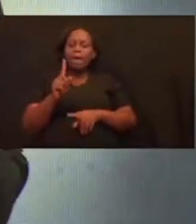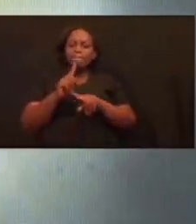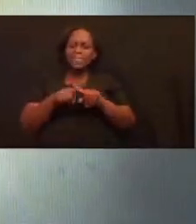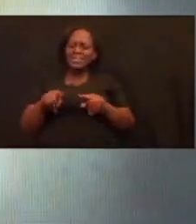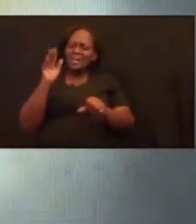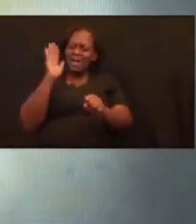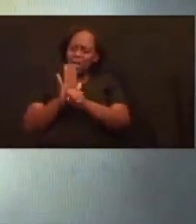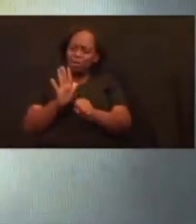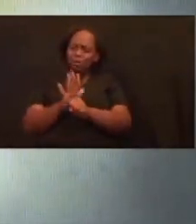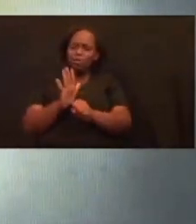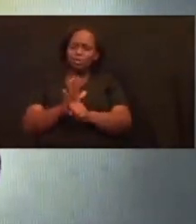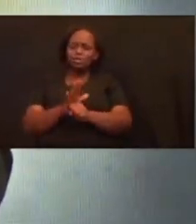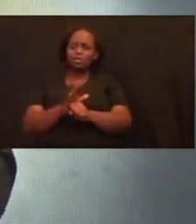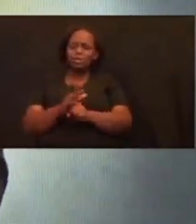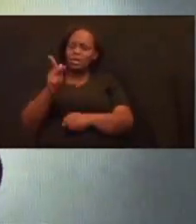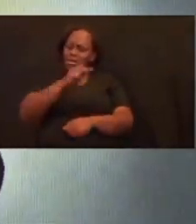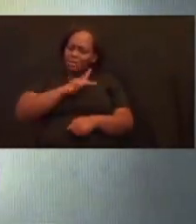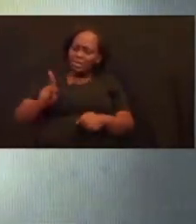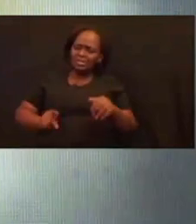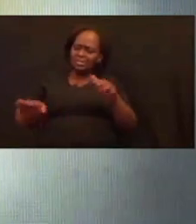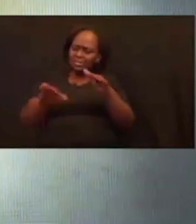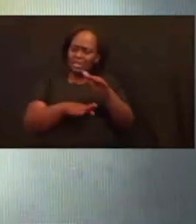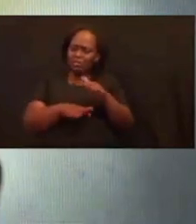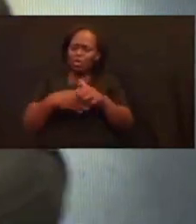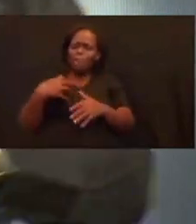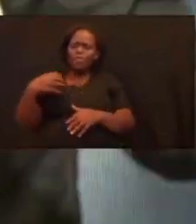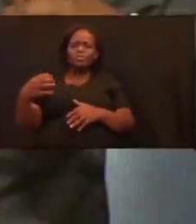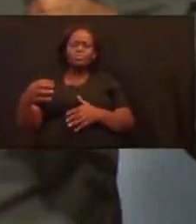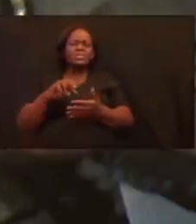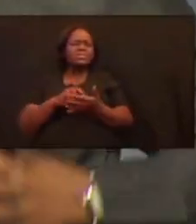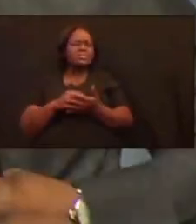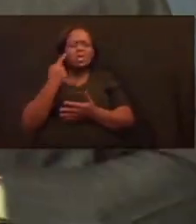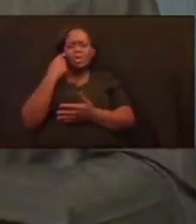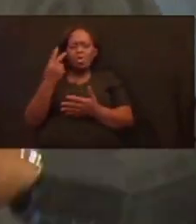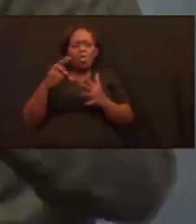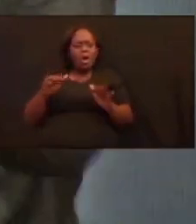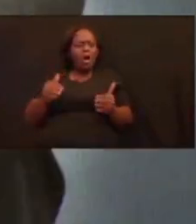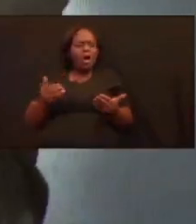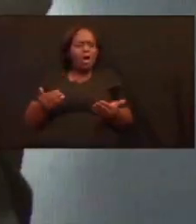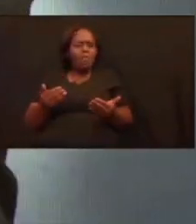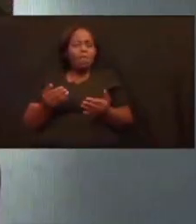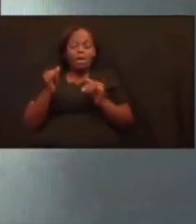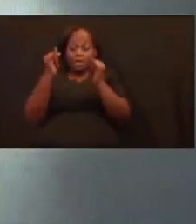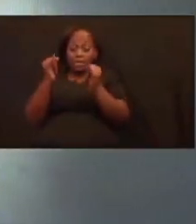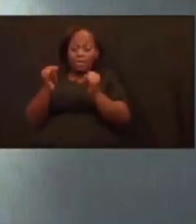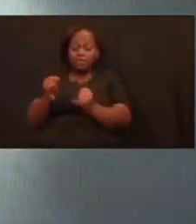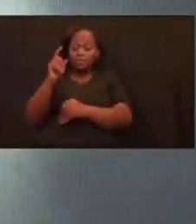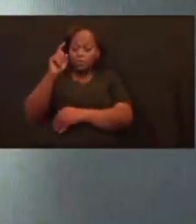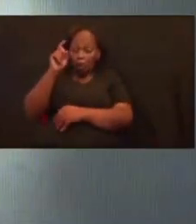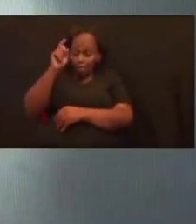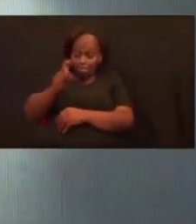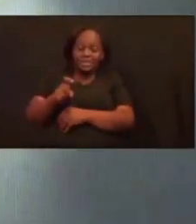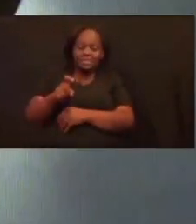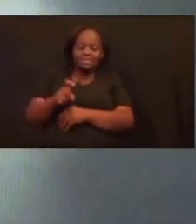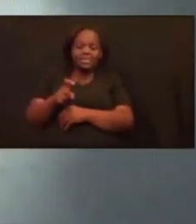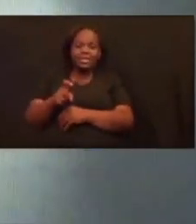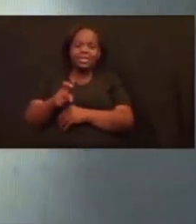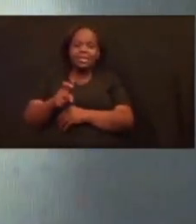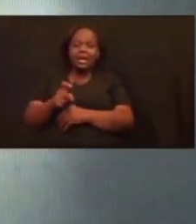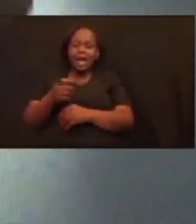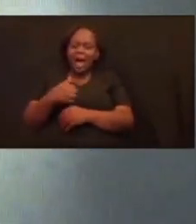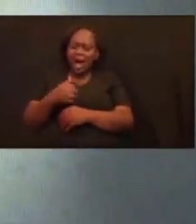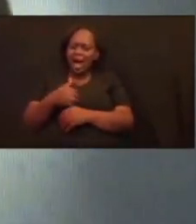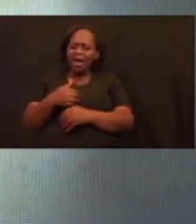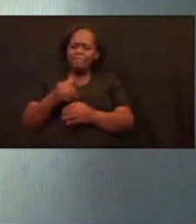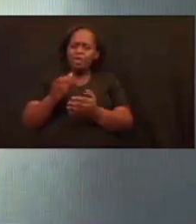kingdom prosperity look like? More than teaching it, an individual must become that living epistle of what it means to be